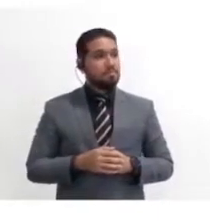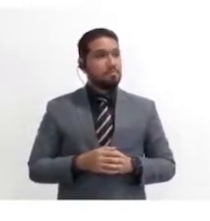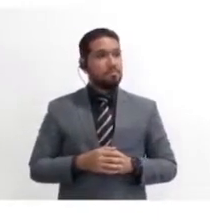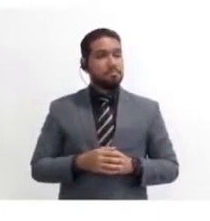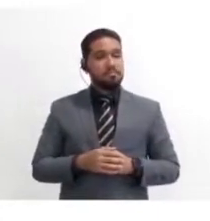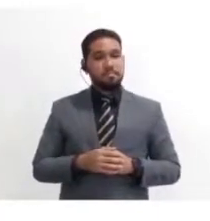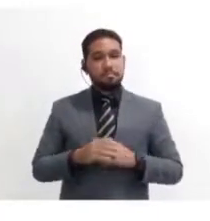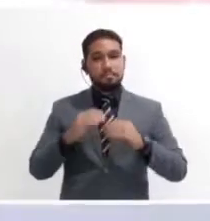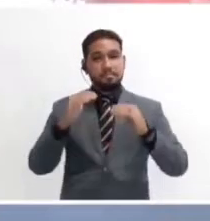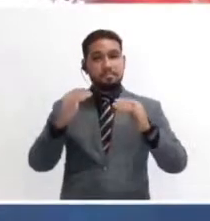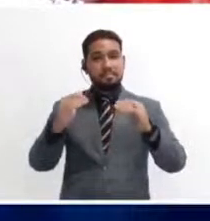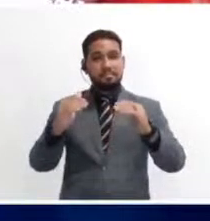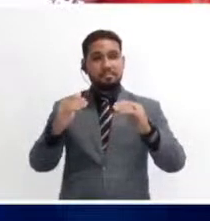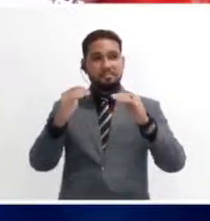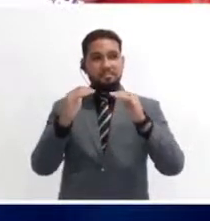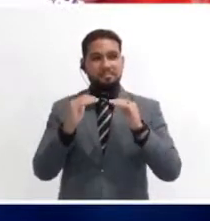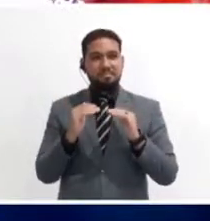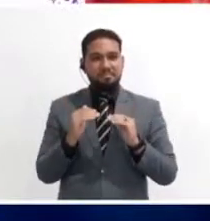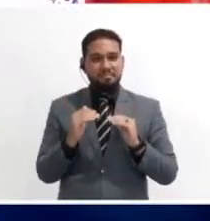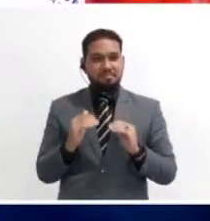attach material. So